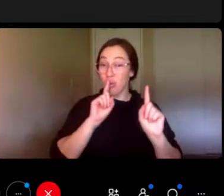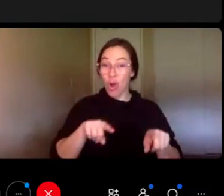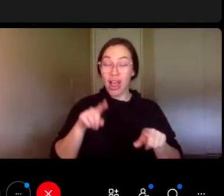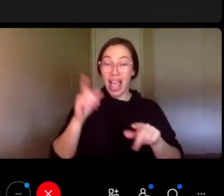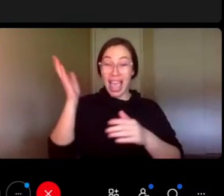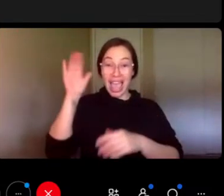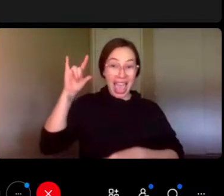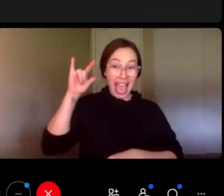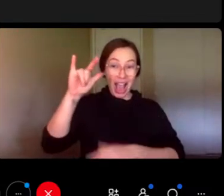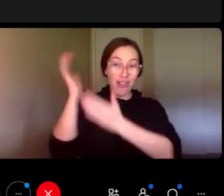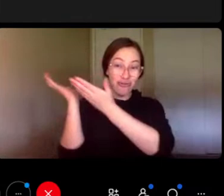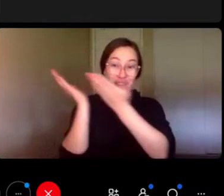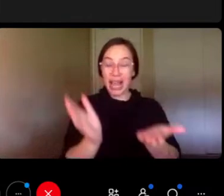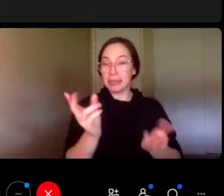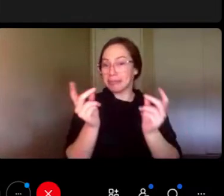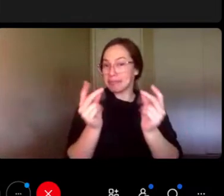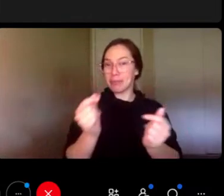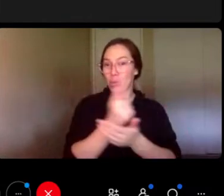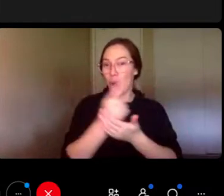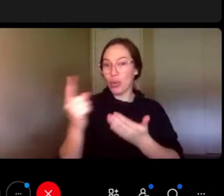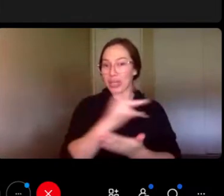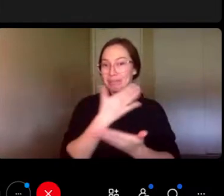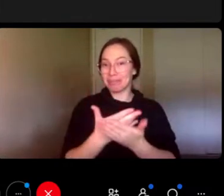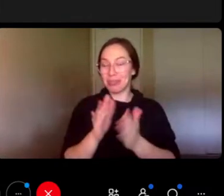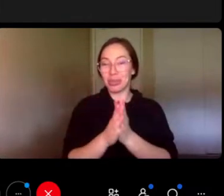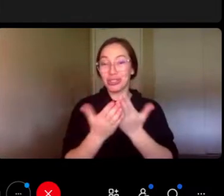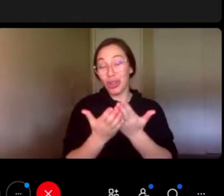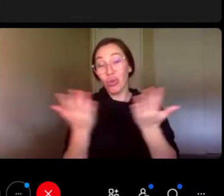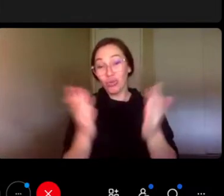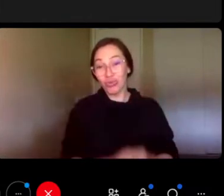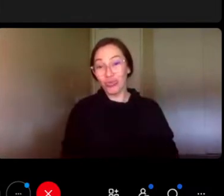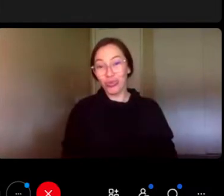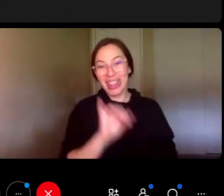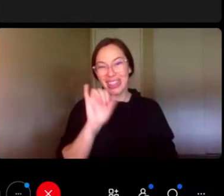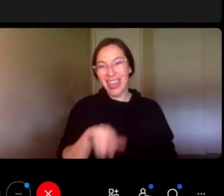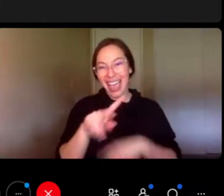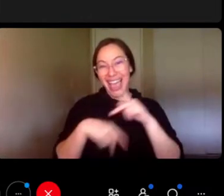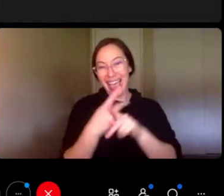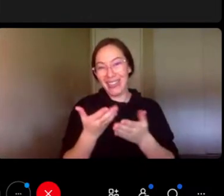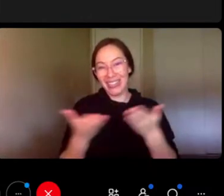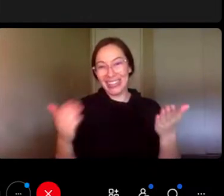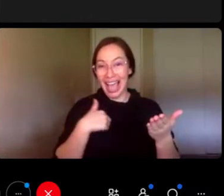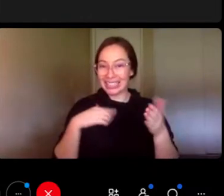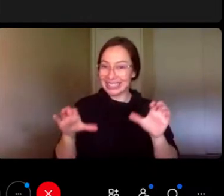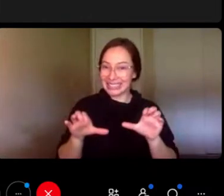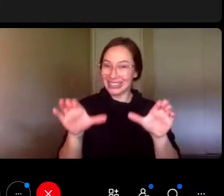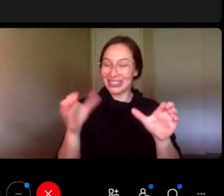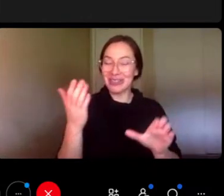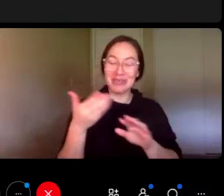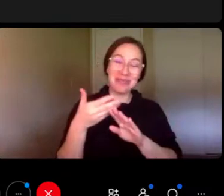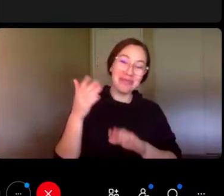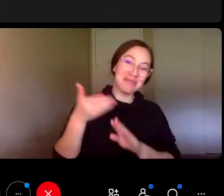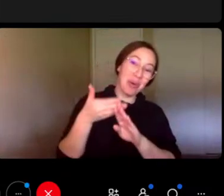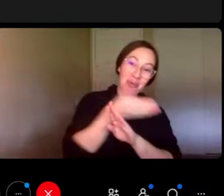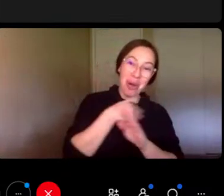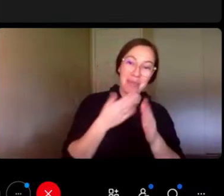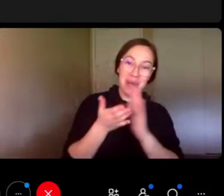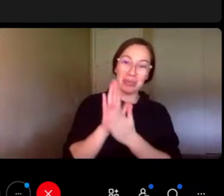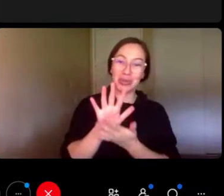and they got here within a week. So so those are the kind of things I was doing before I was a school board